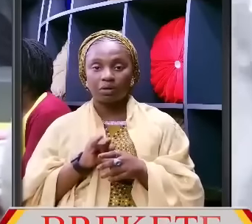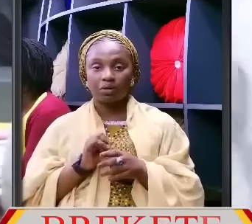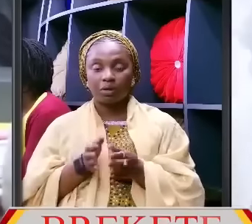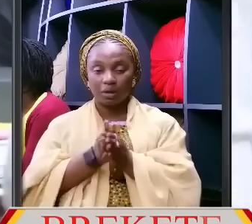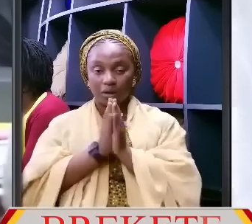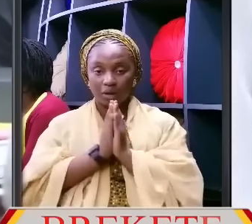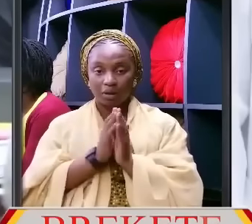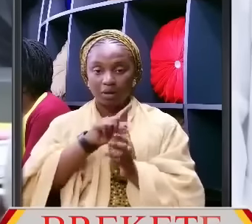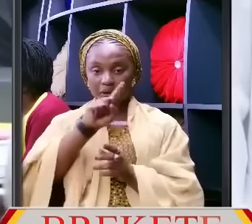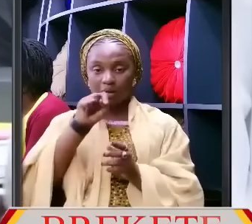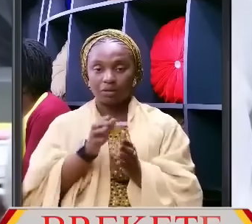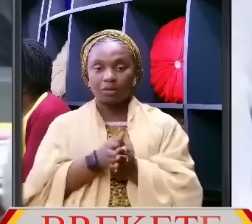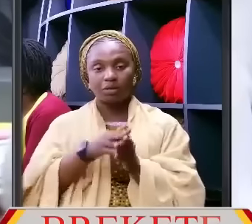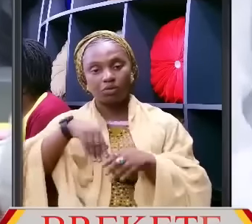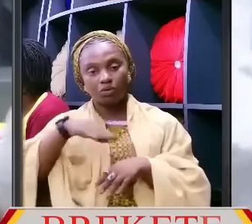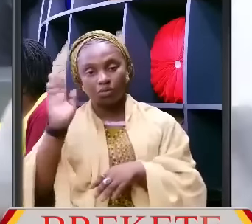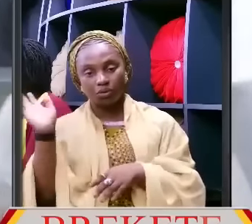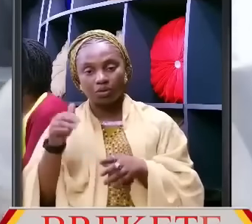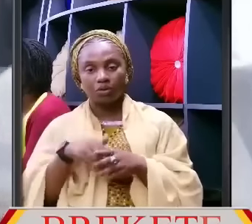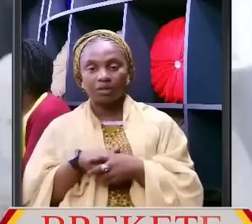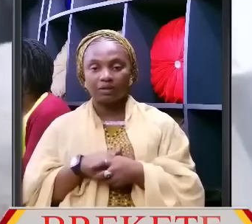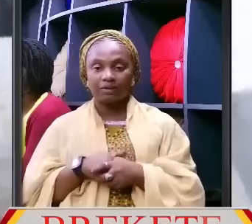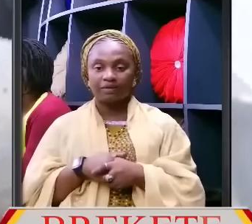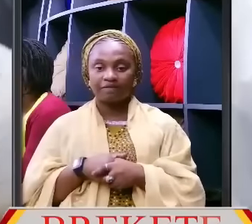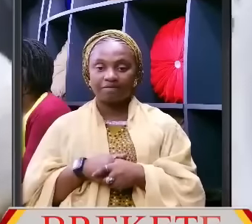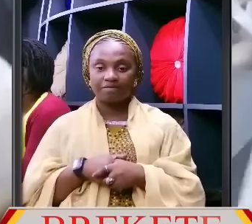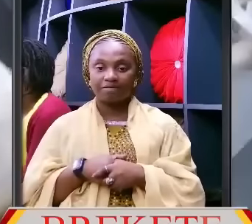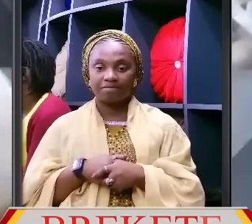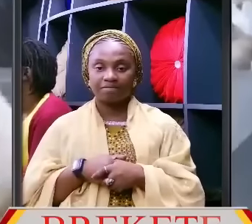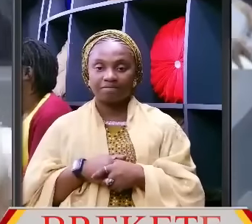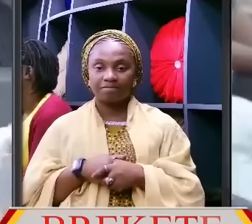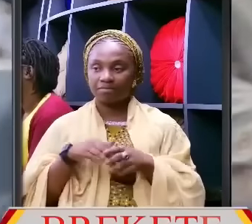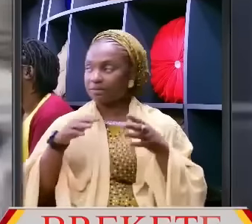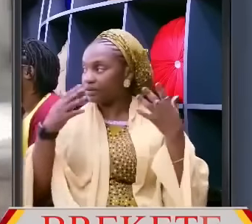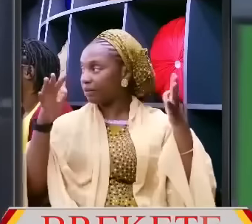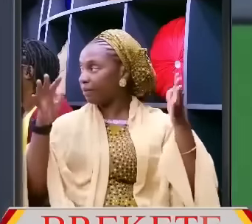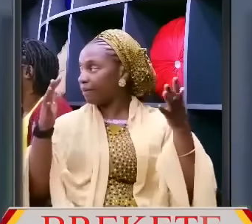house, they go come out, I'll be, they no go come out. Please.